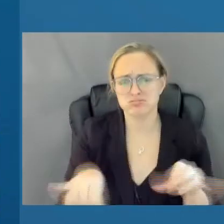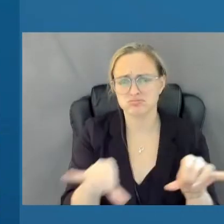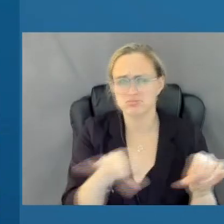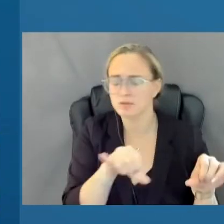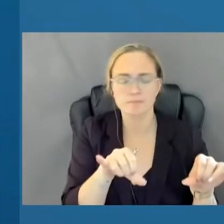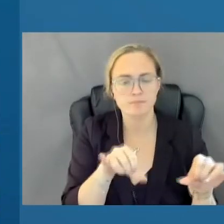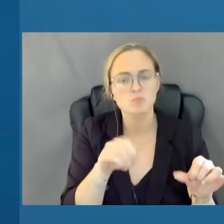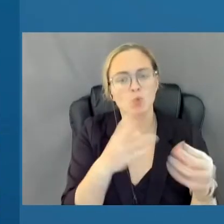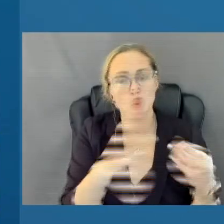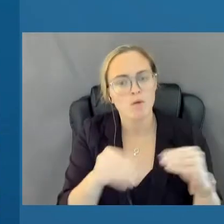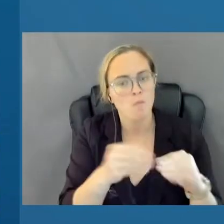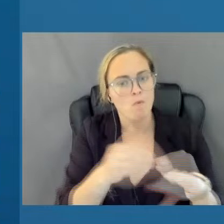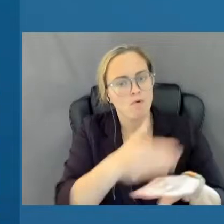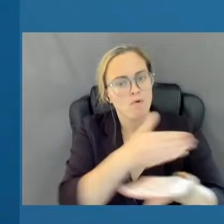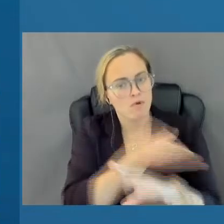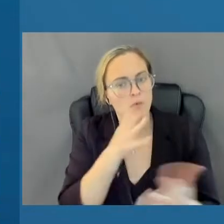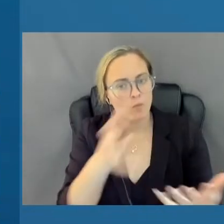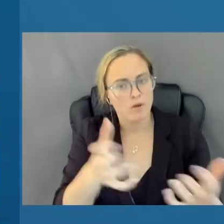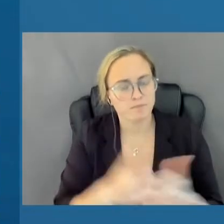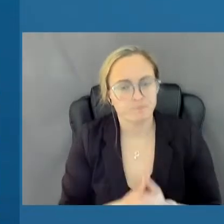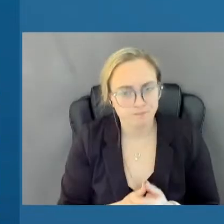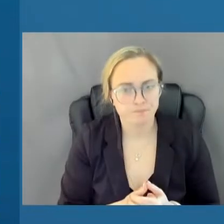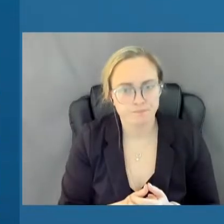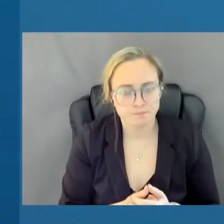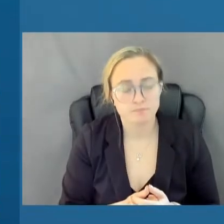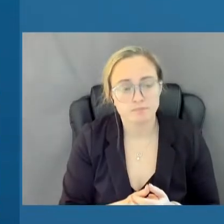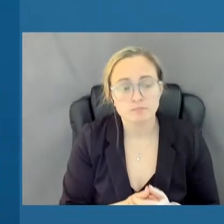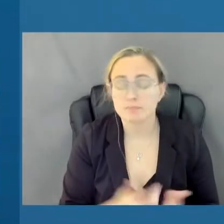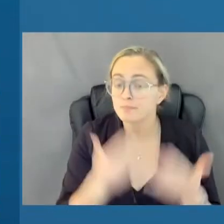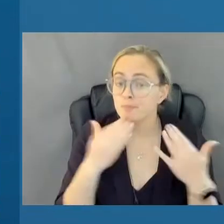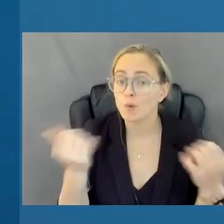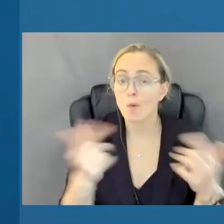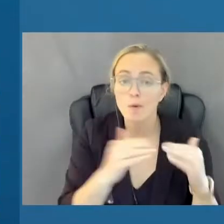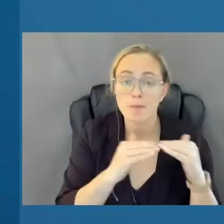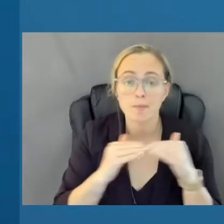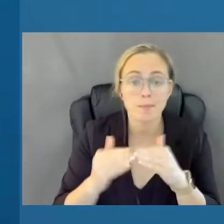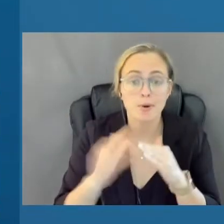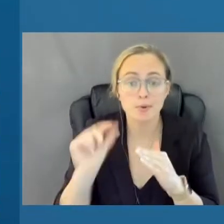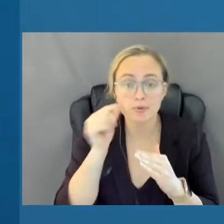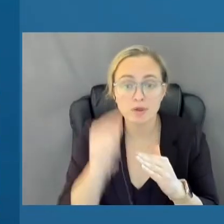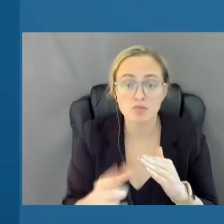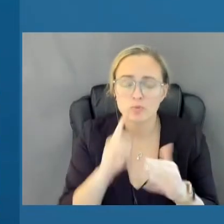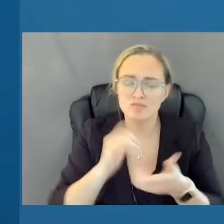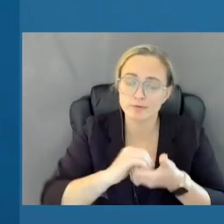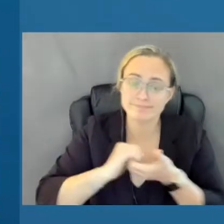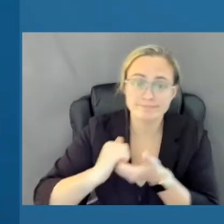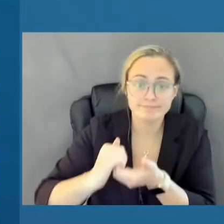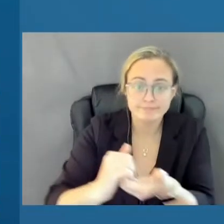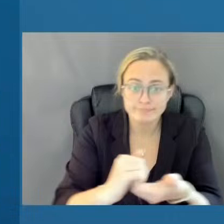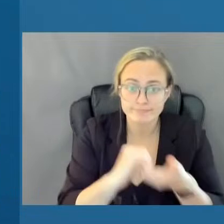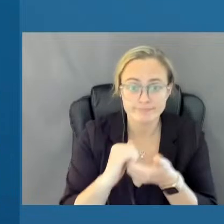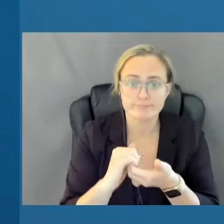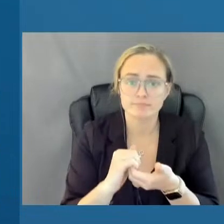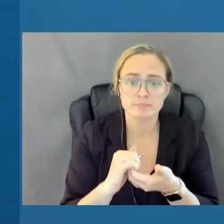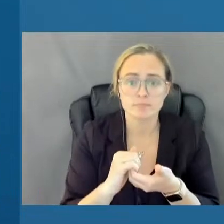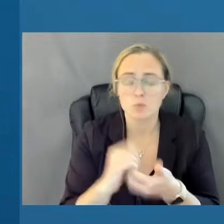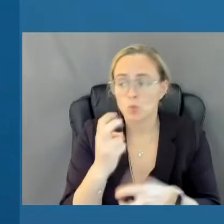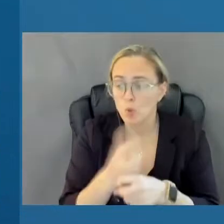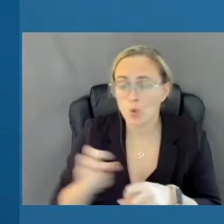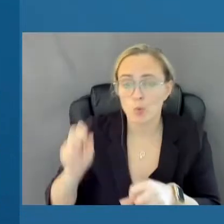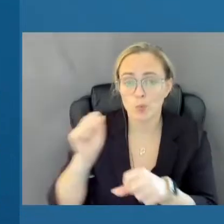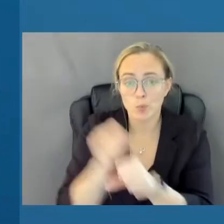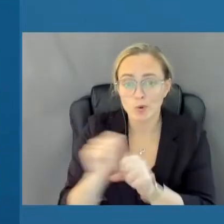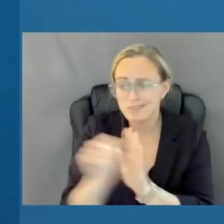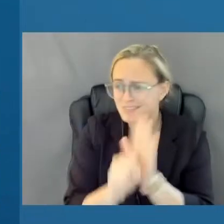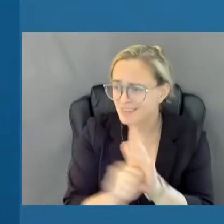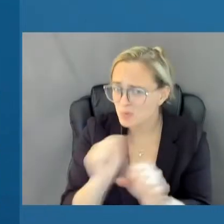for far better. And I want to thank all my partners in government for the collaboration and all the hard-working state